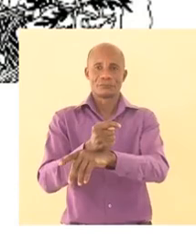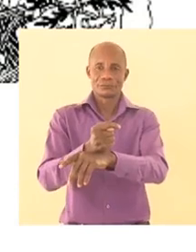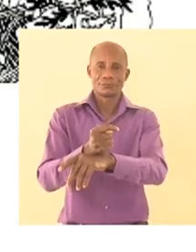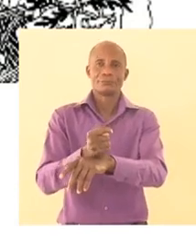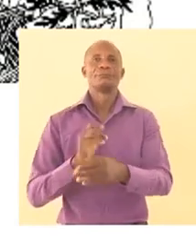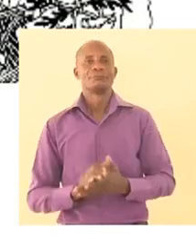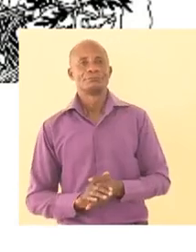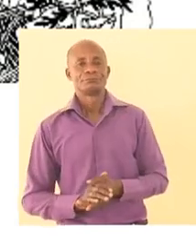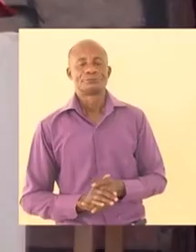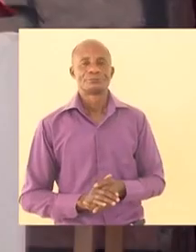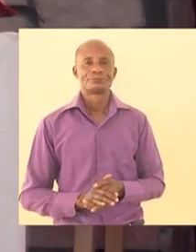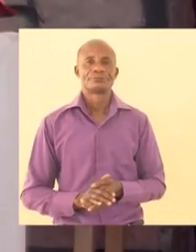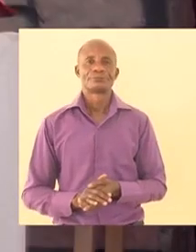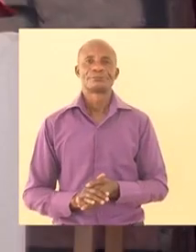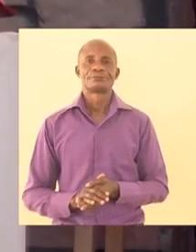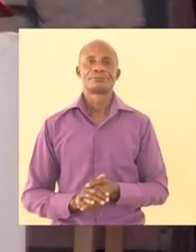Right?